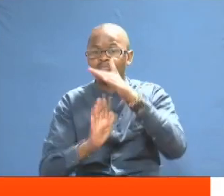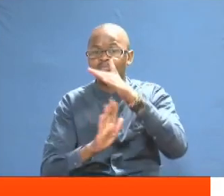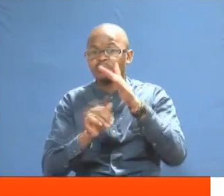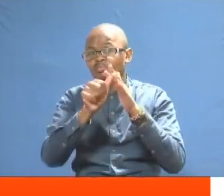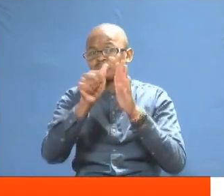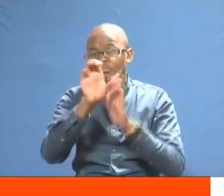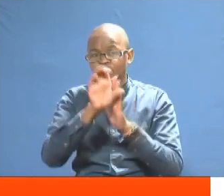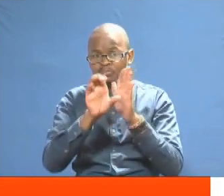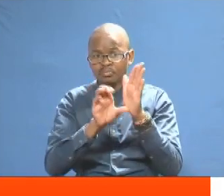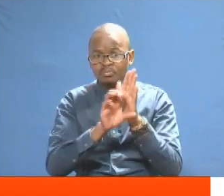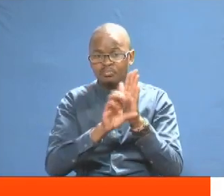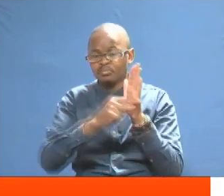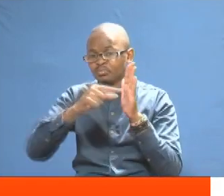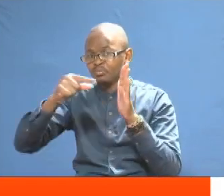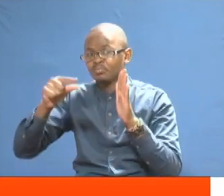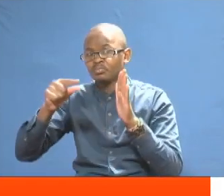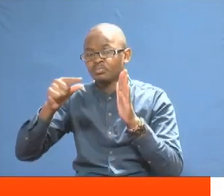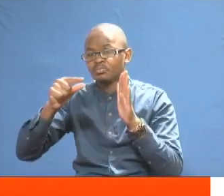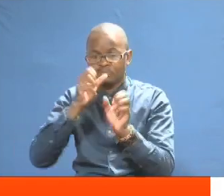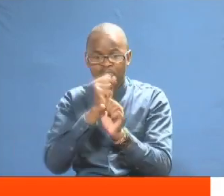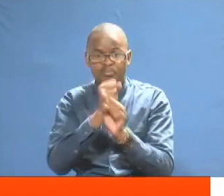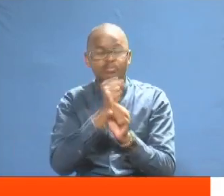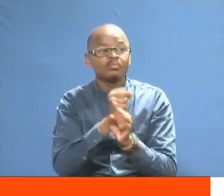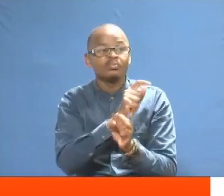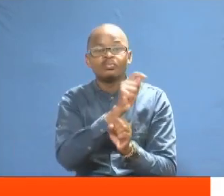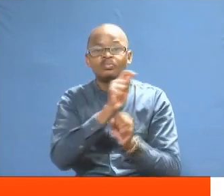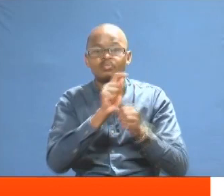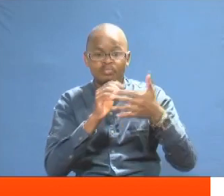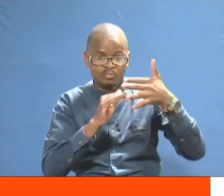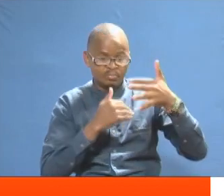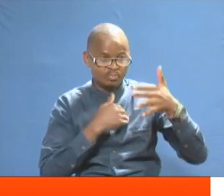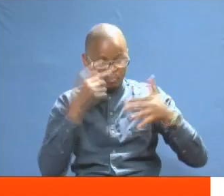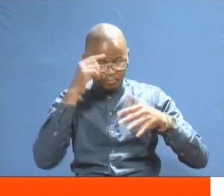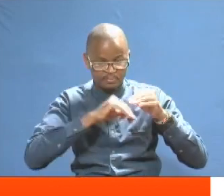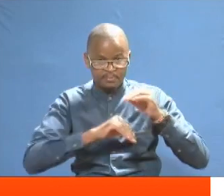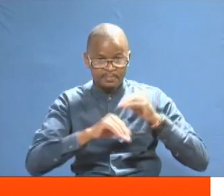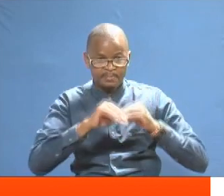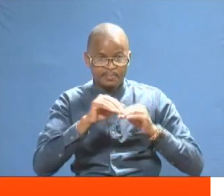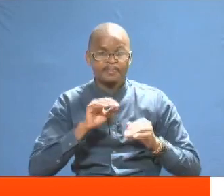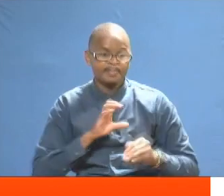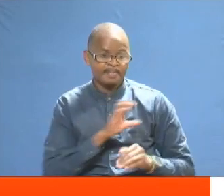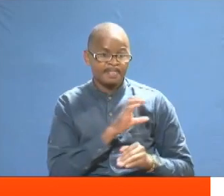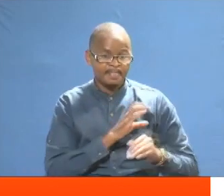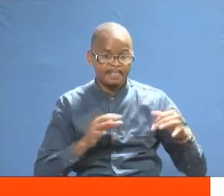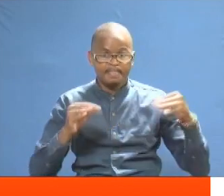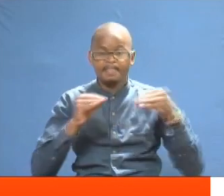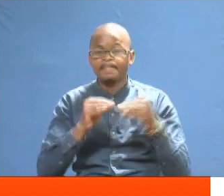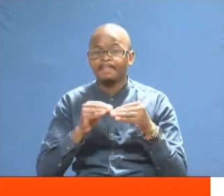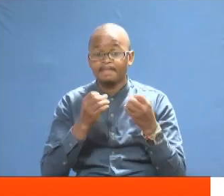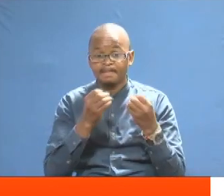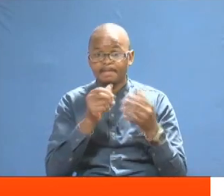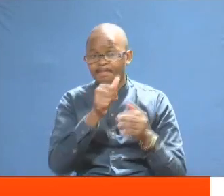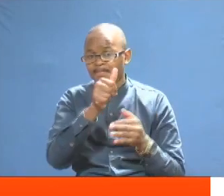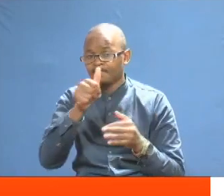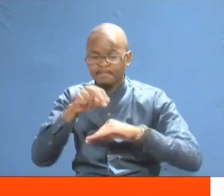Other positions, you can go and run, maybe the delegates can elect your National Delegate Council, Conference, and many other,